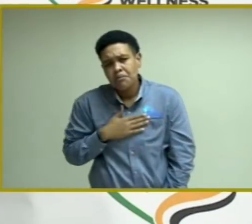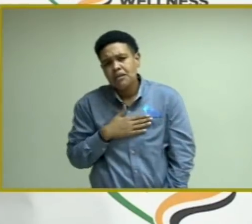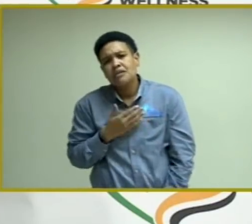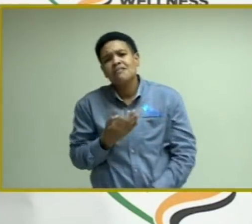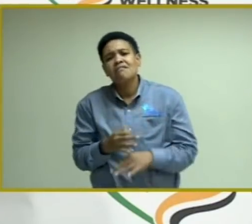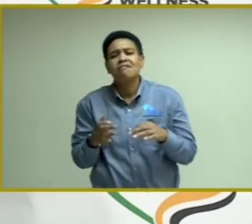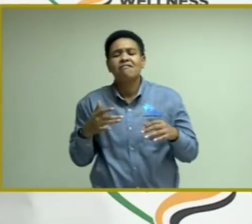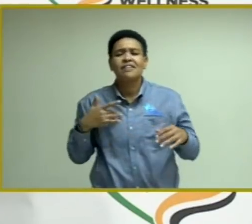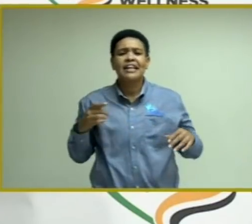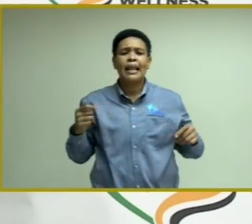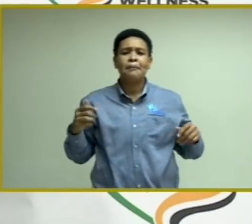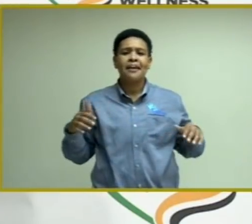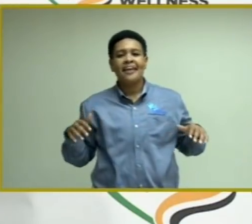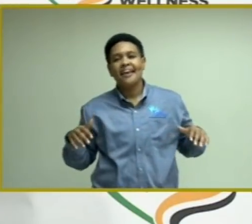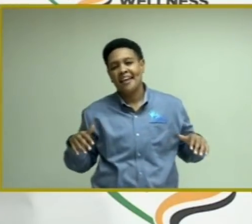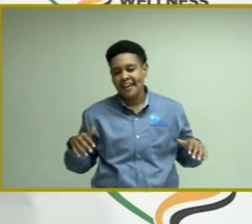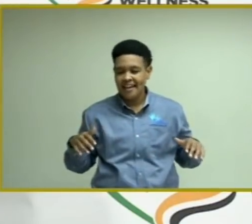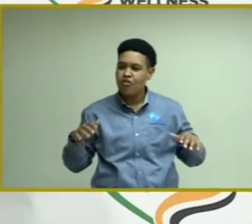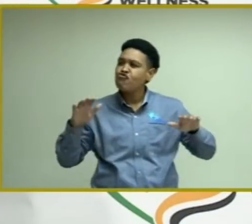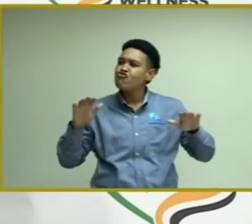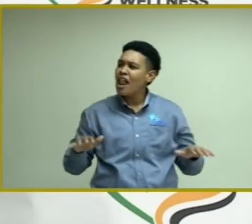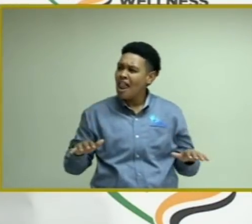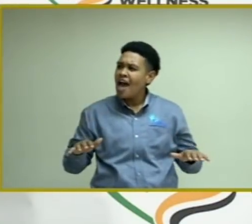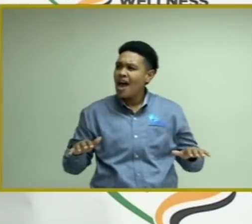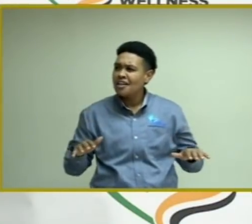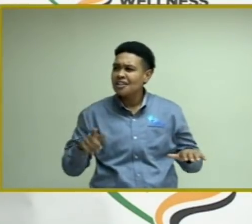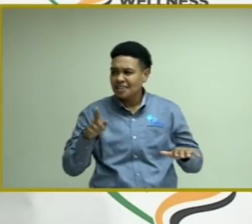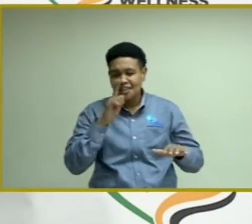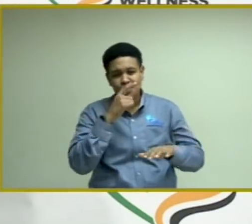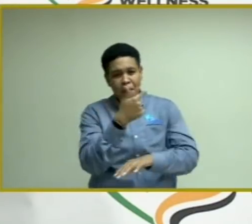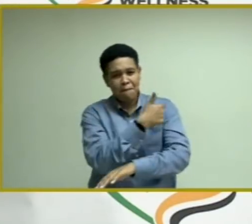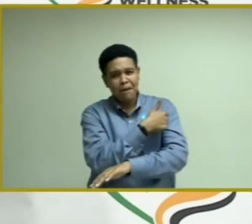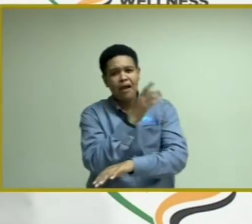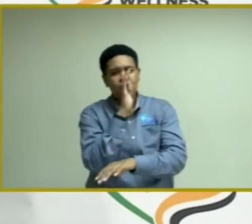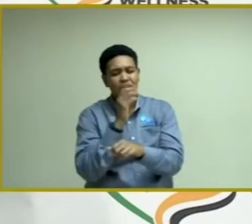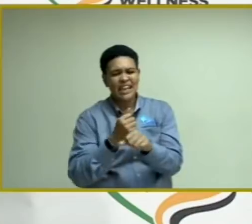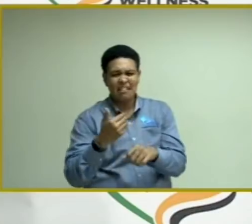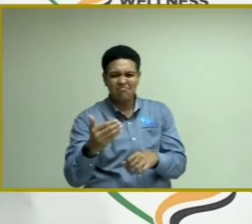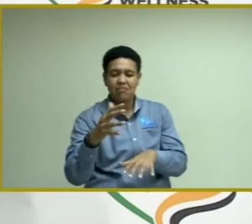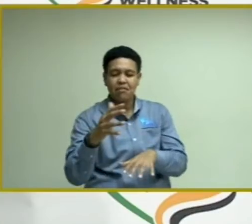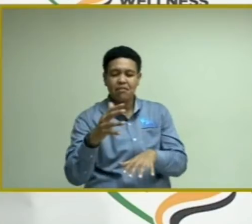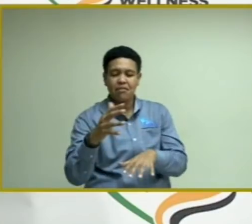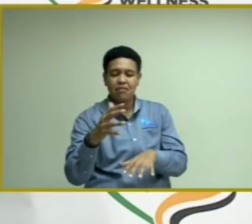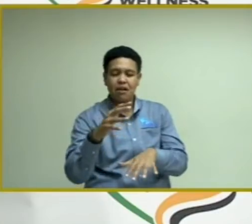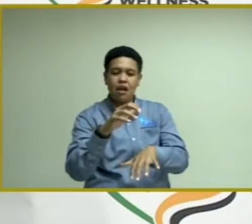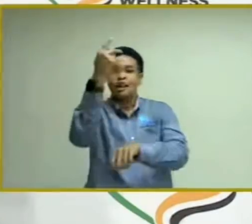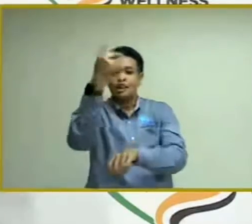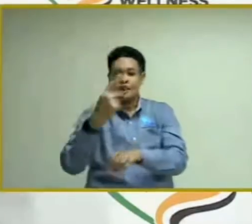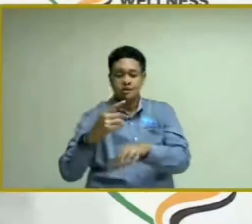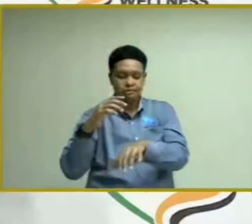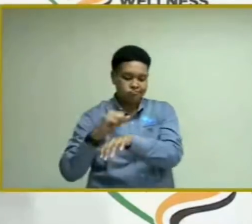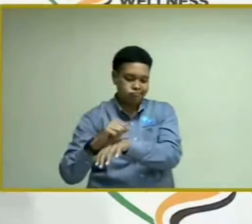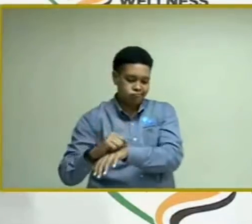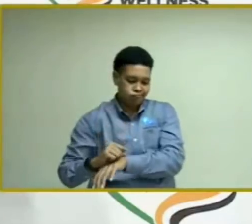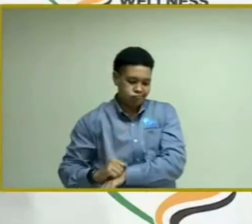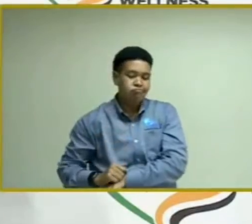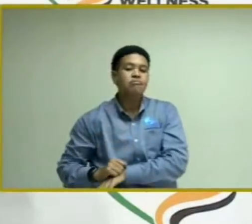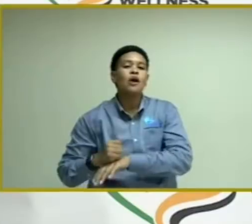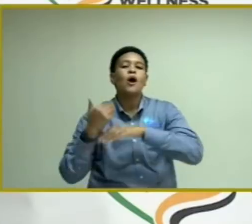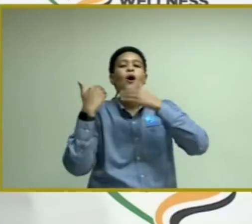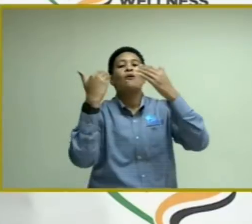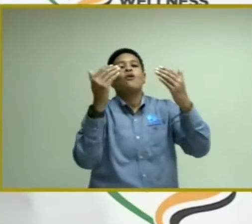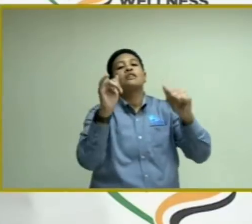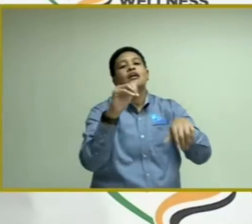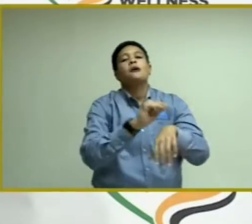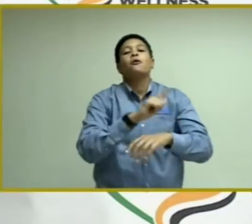little more relaxed now. You will get your dose. Just make your appointment starting on Thursday and attend to that